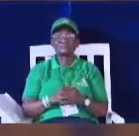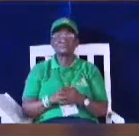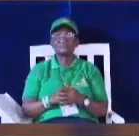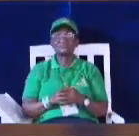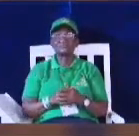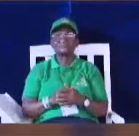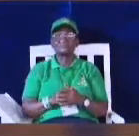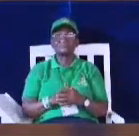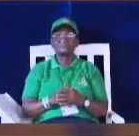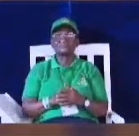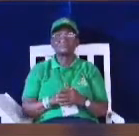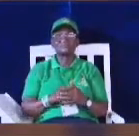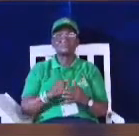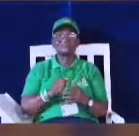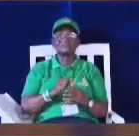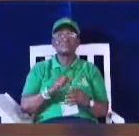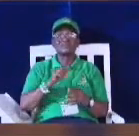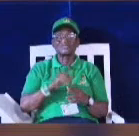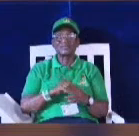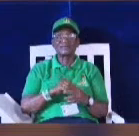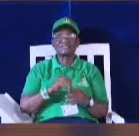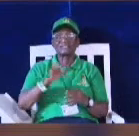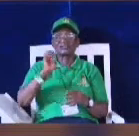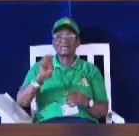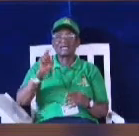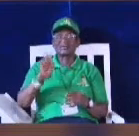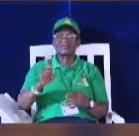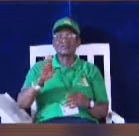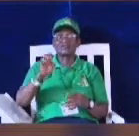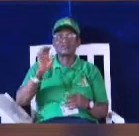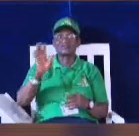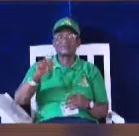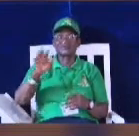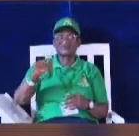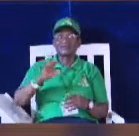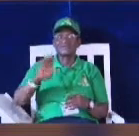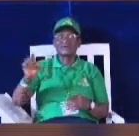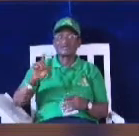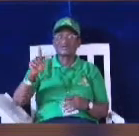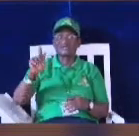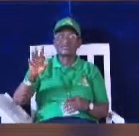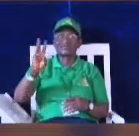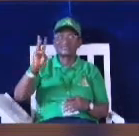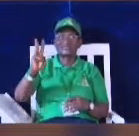In Exodus 15, verse 26, Exodus 15, verse 26,